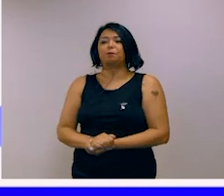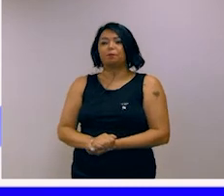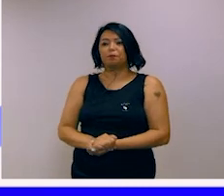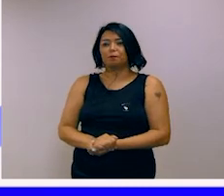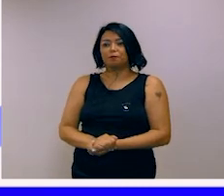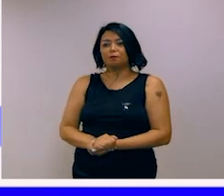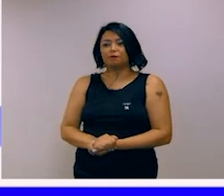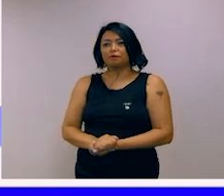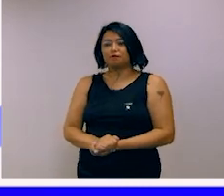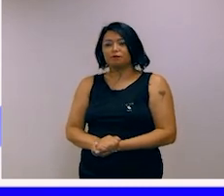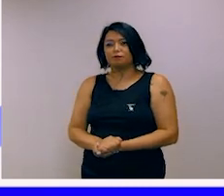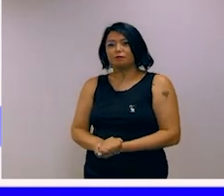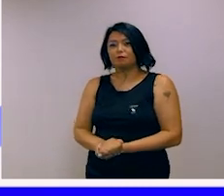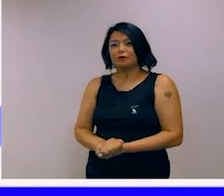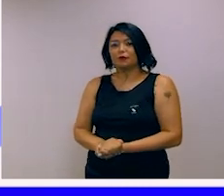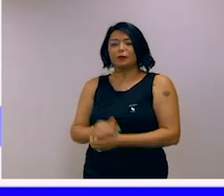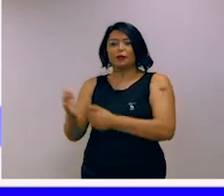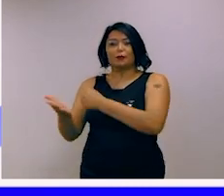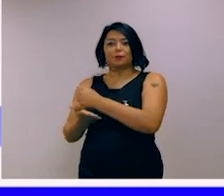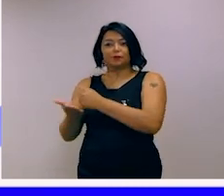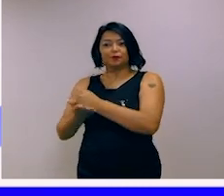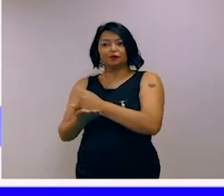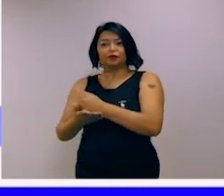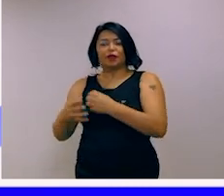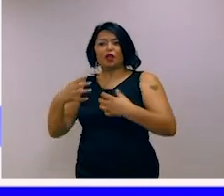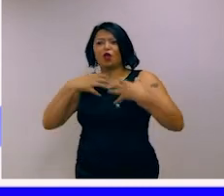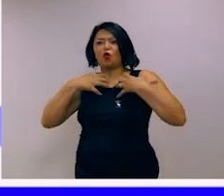Isso. E é basicamente isso.